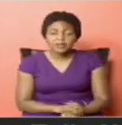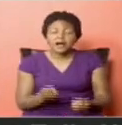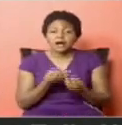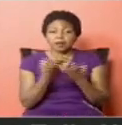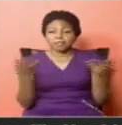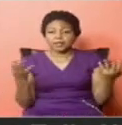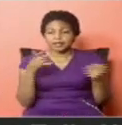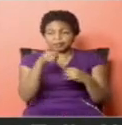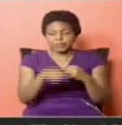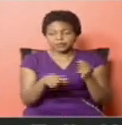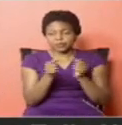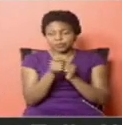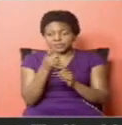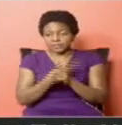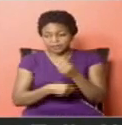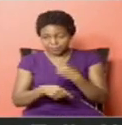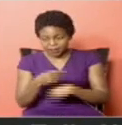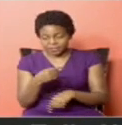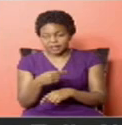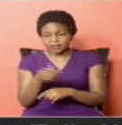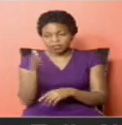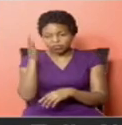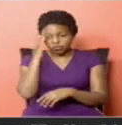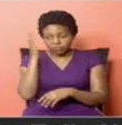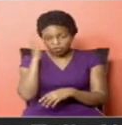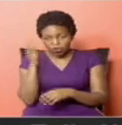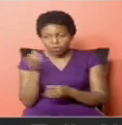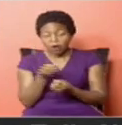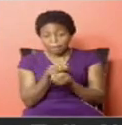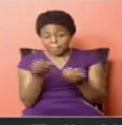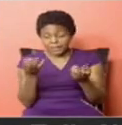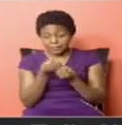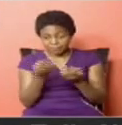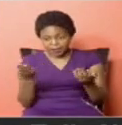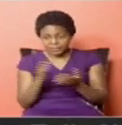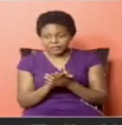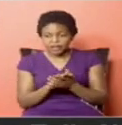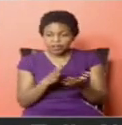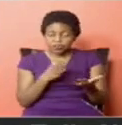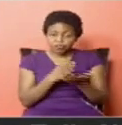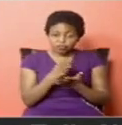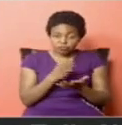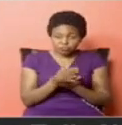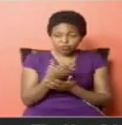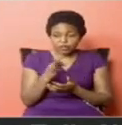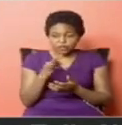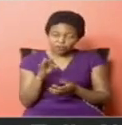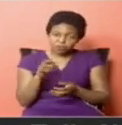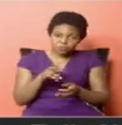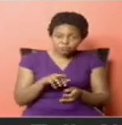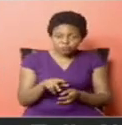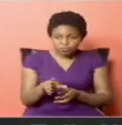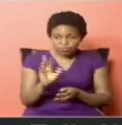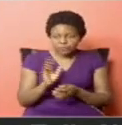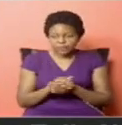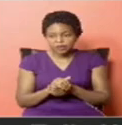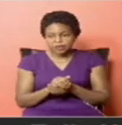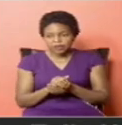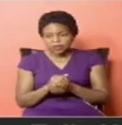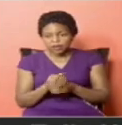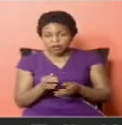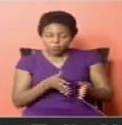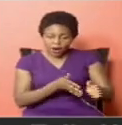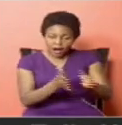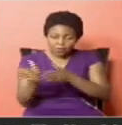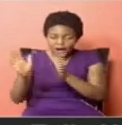Many persons with disabilities, as you know, a lot of them, if you look around us in our streets, live rough on the